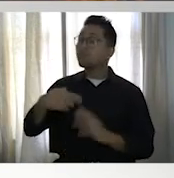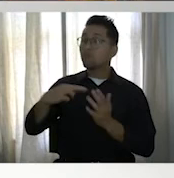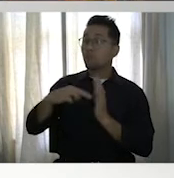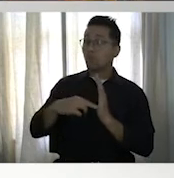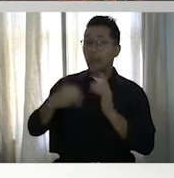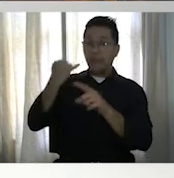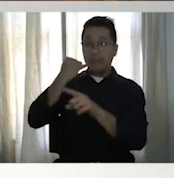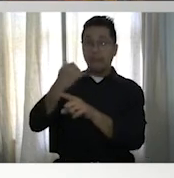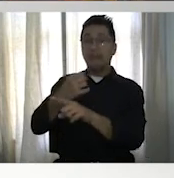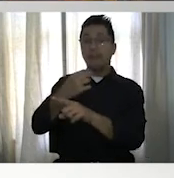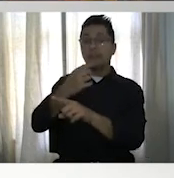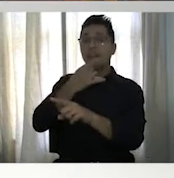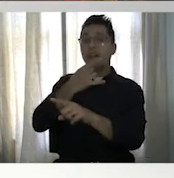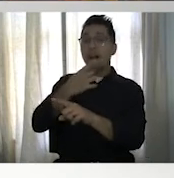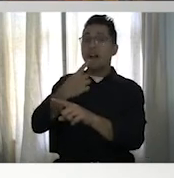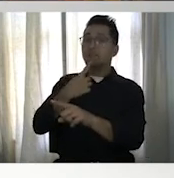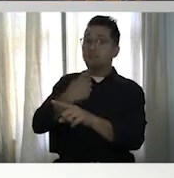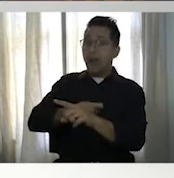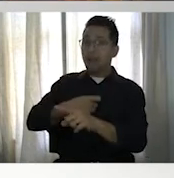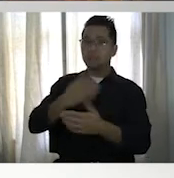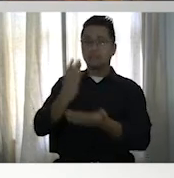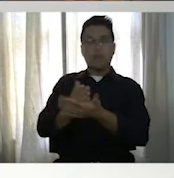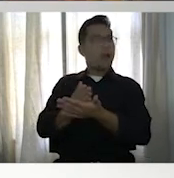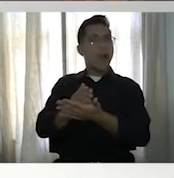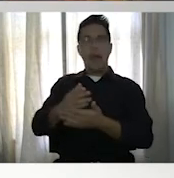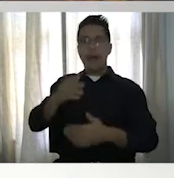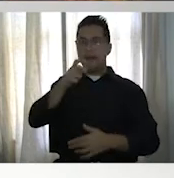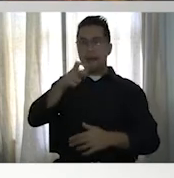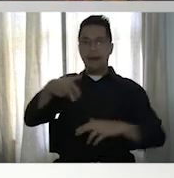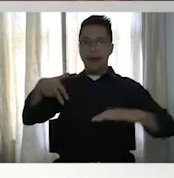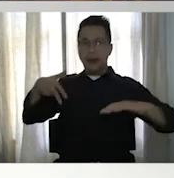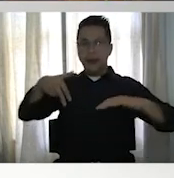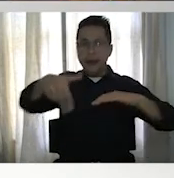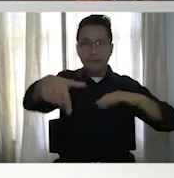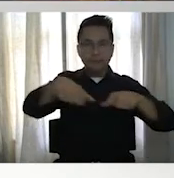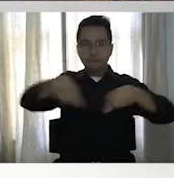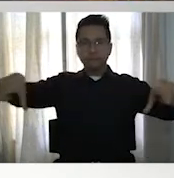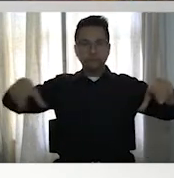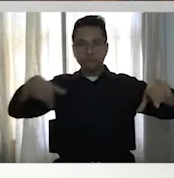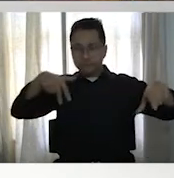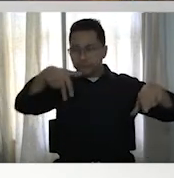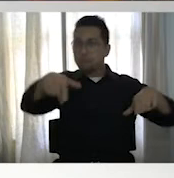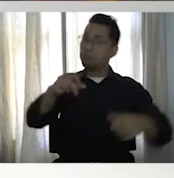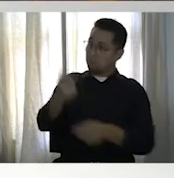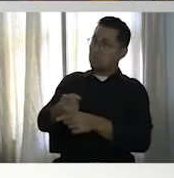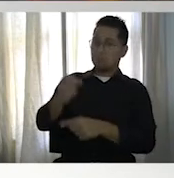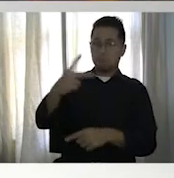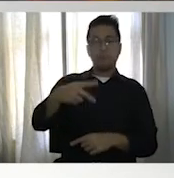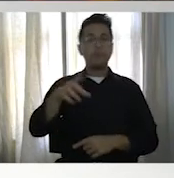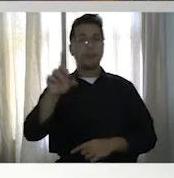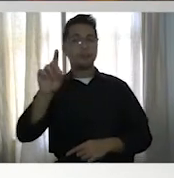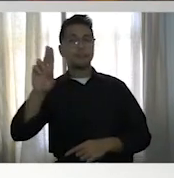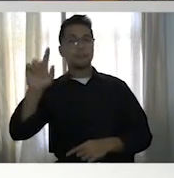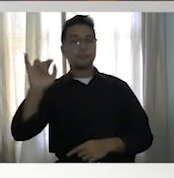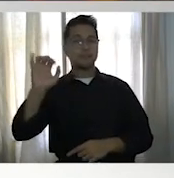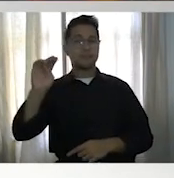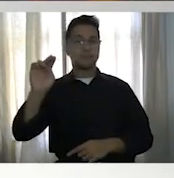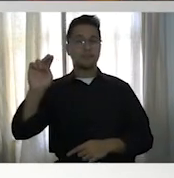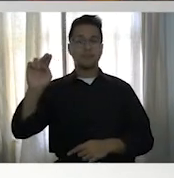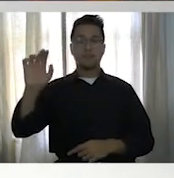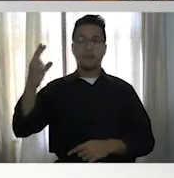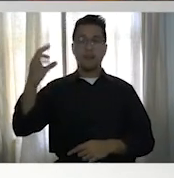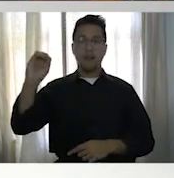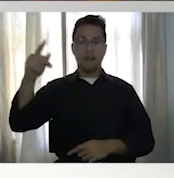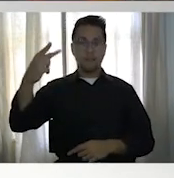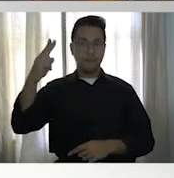light is red, you stop, right? You don't cross the street. Okay, that's right. Okay, but Justin Hoffman, being very